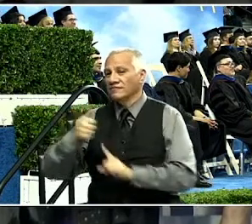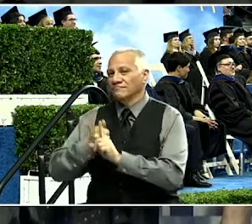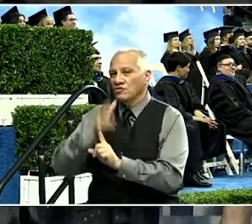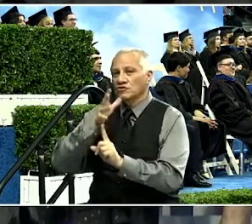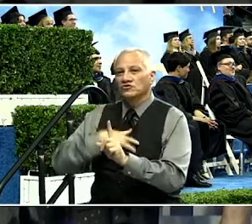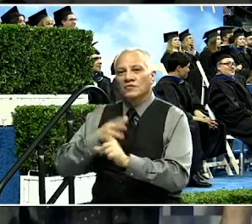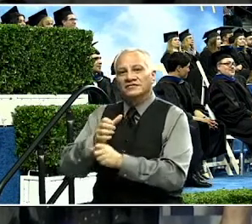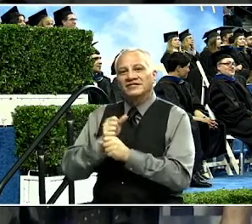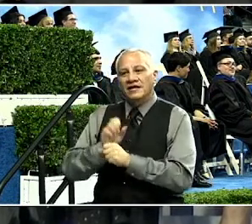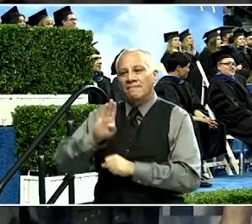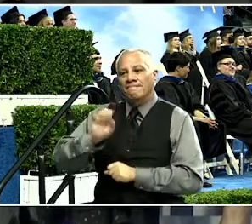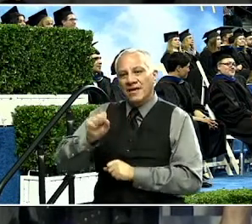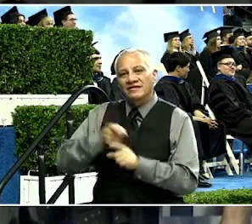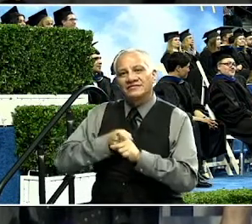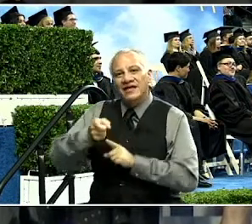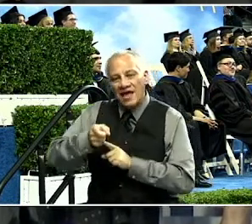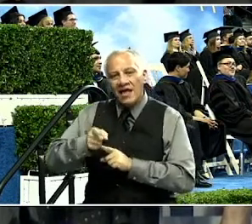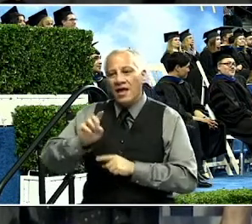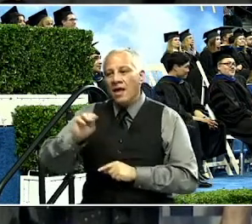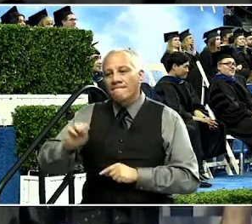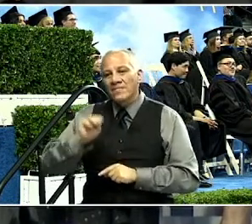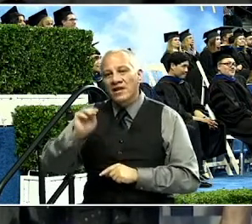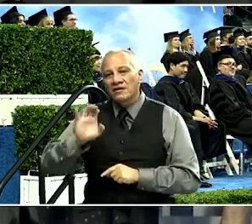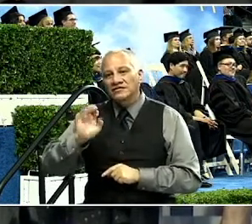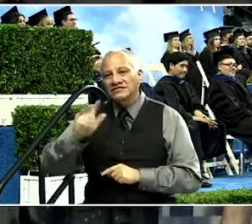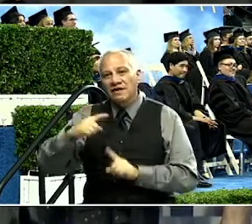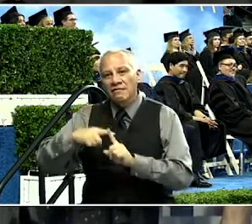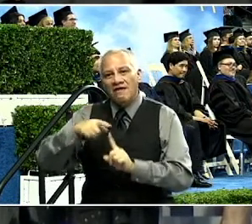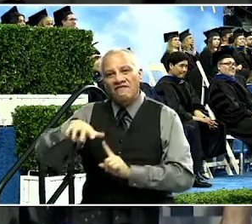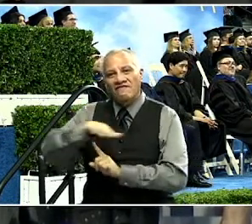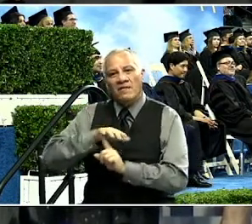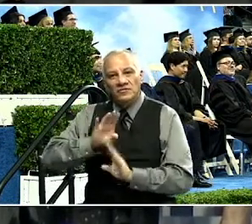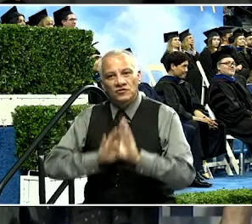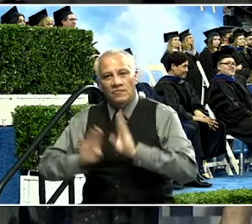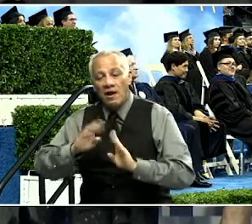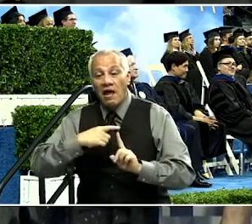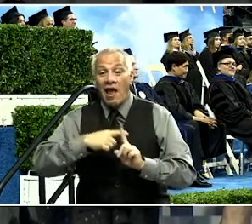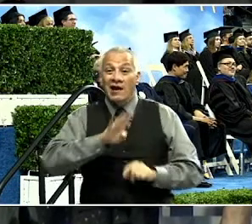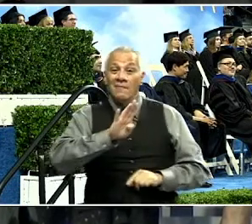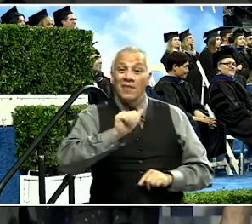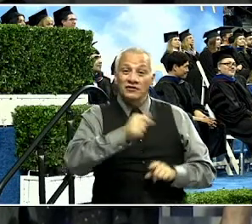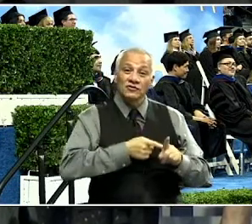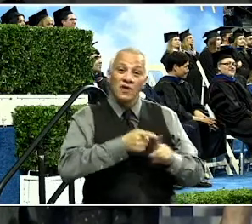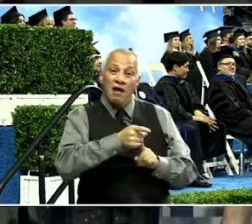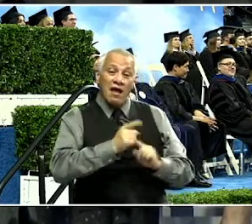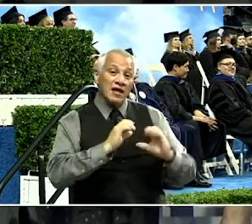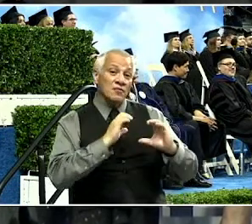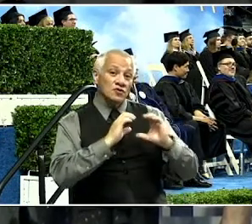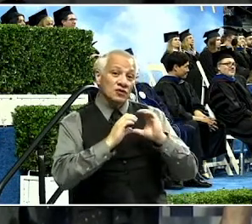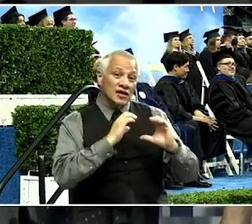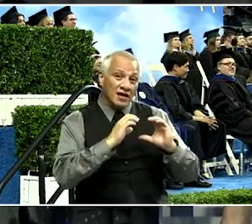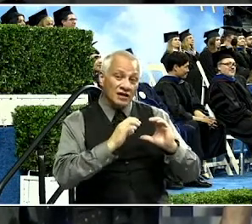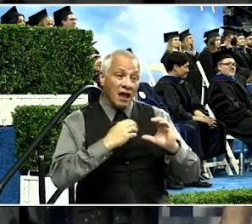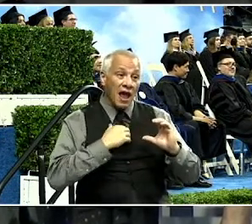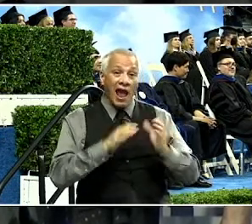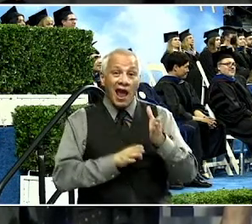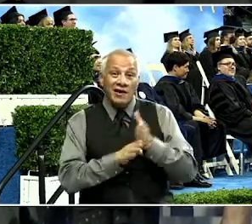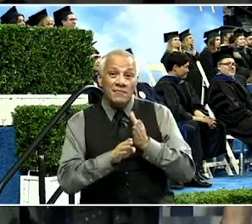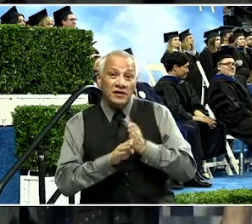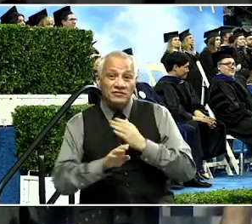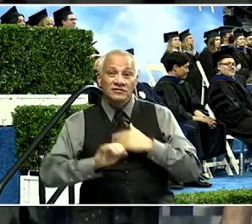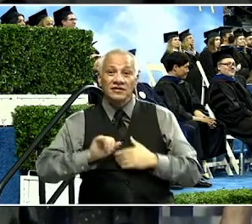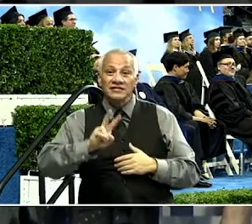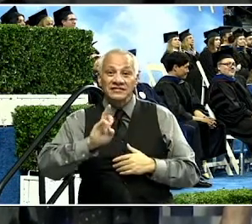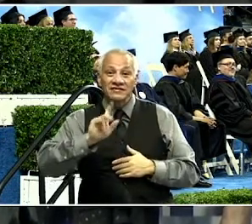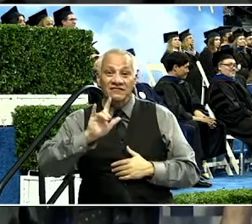of Science degree in Molecular Cell and Developmental Biology and a Bachelor of Arts degree in Communication and a minor in Disability